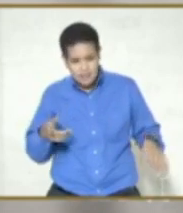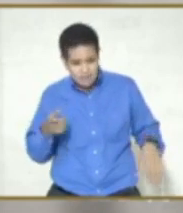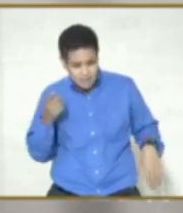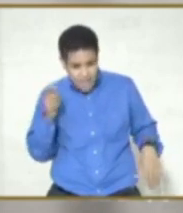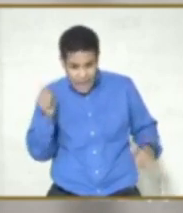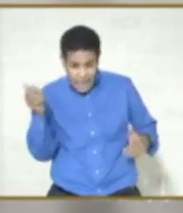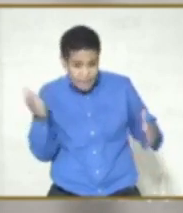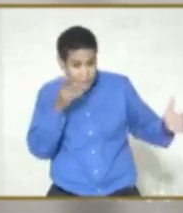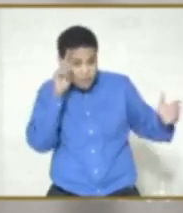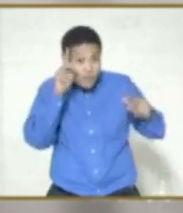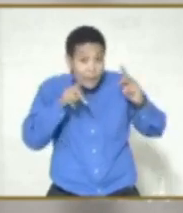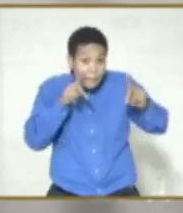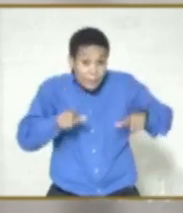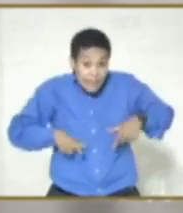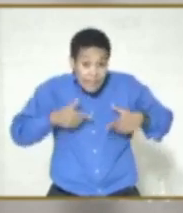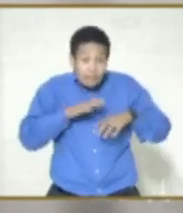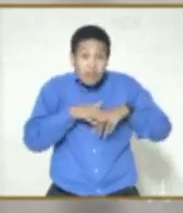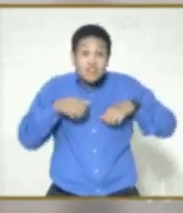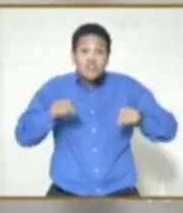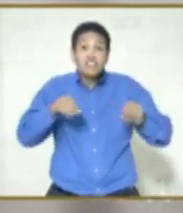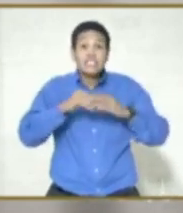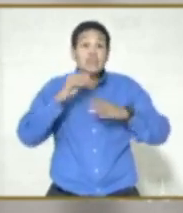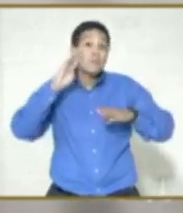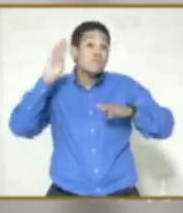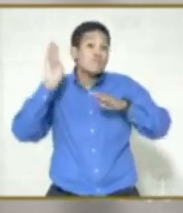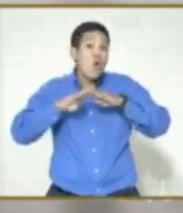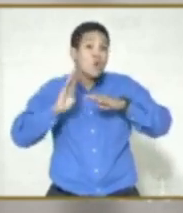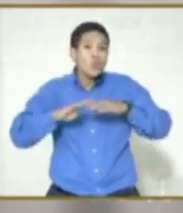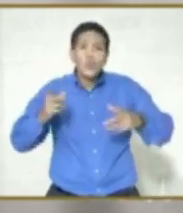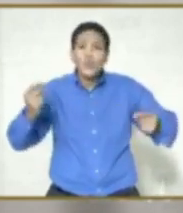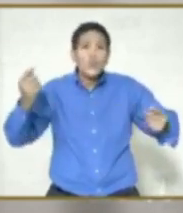streets in Brownstown.